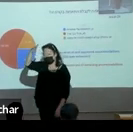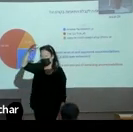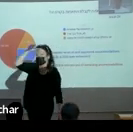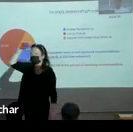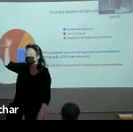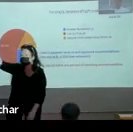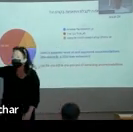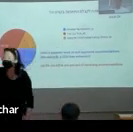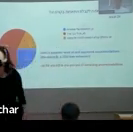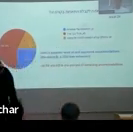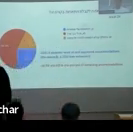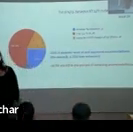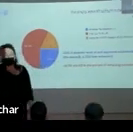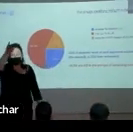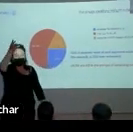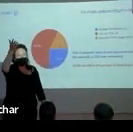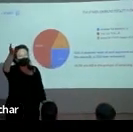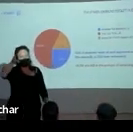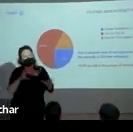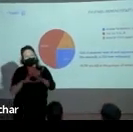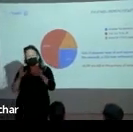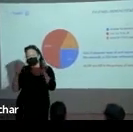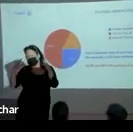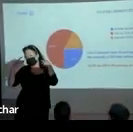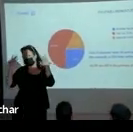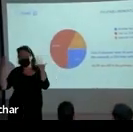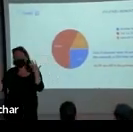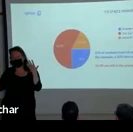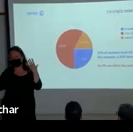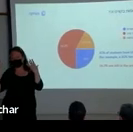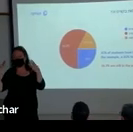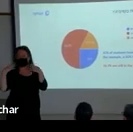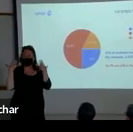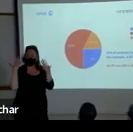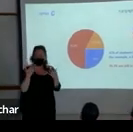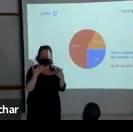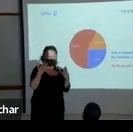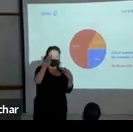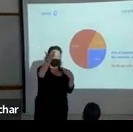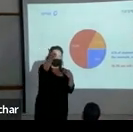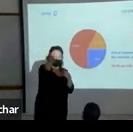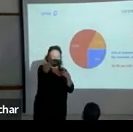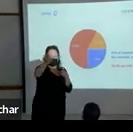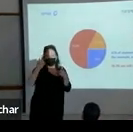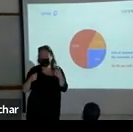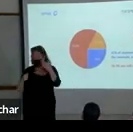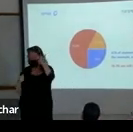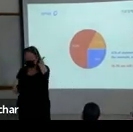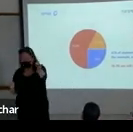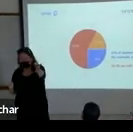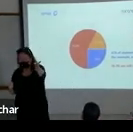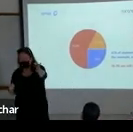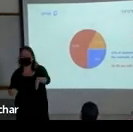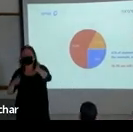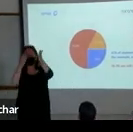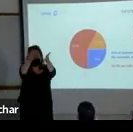LD. Now, we're very lucky at Levinsky because when I have a student with a hearing impairment or a visual impairment, I get an email from